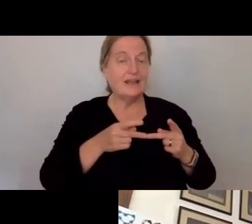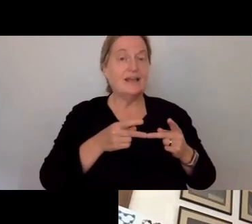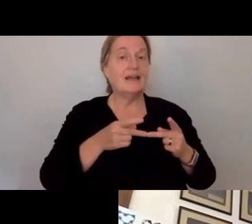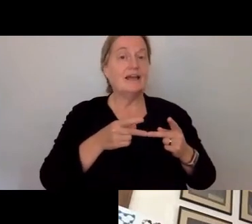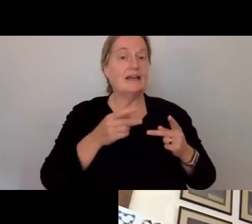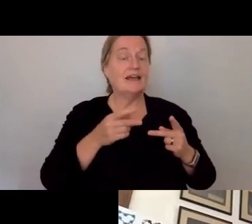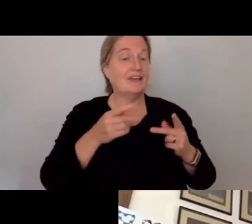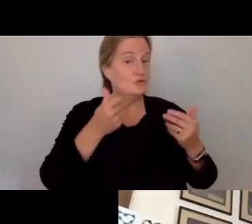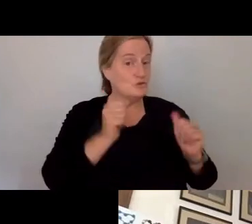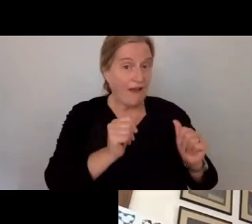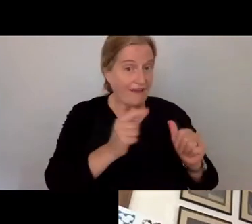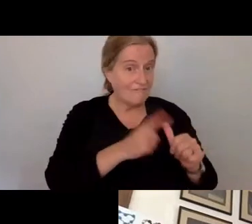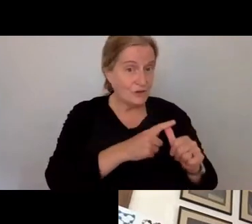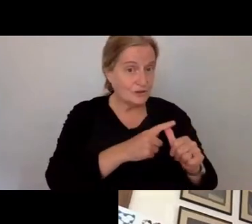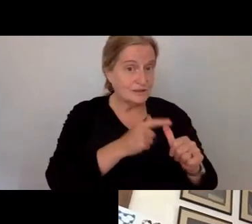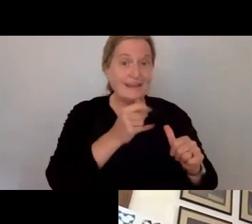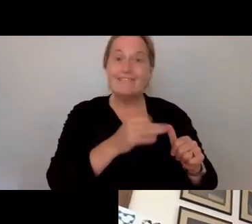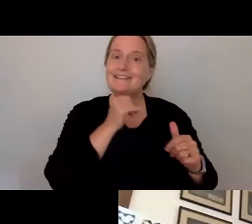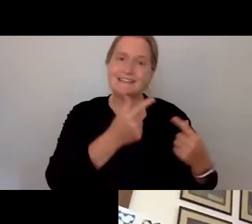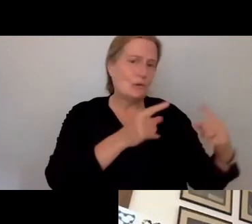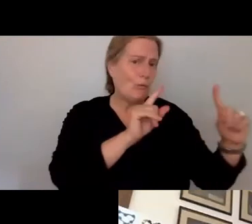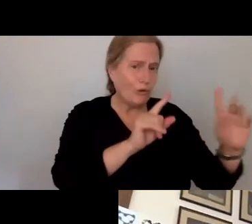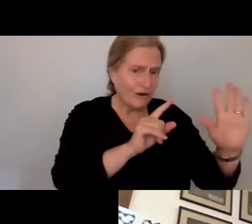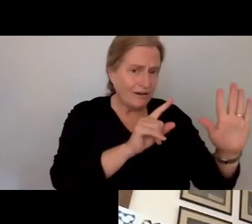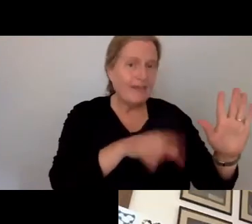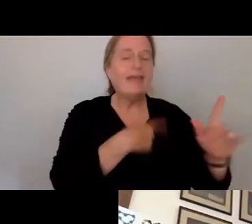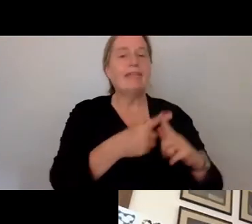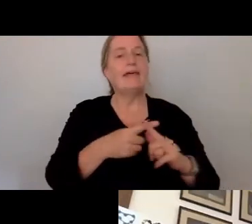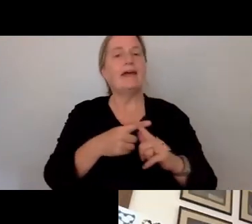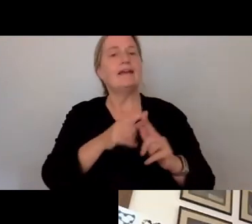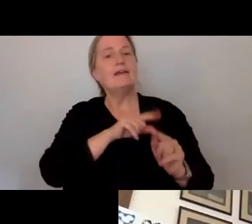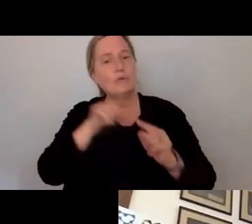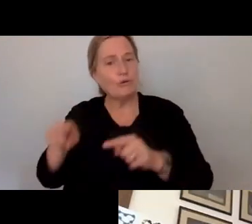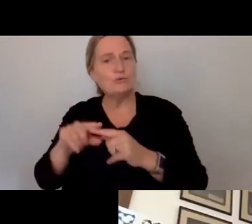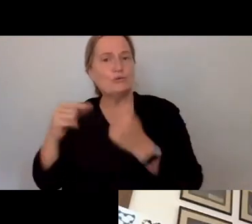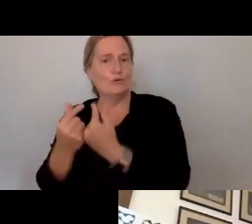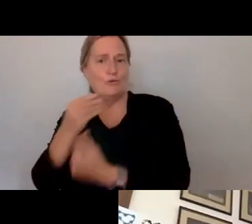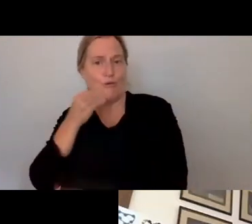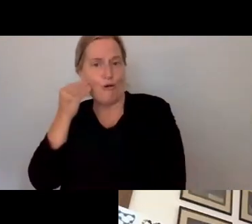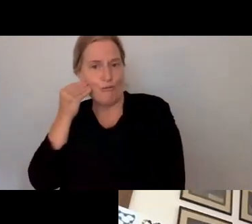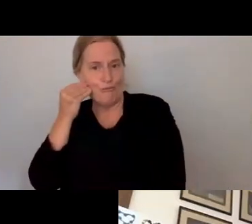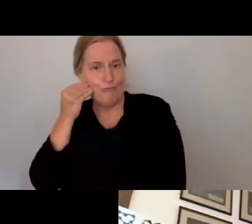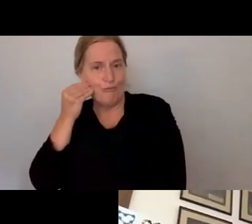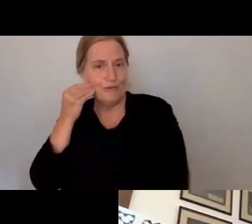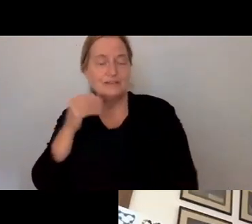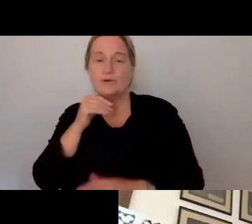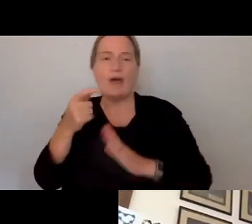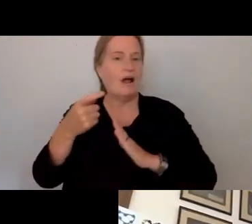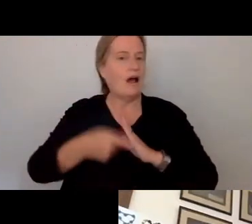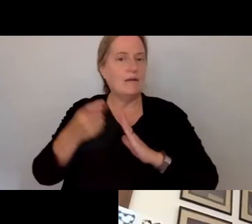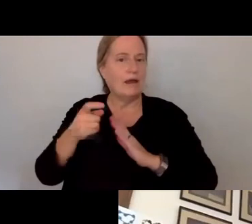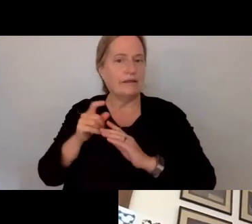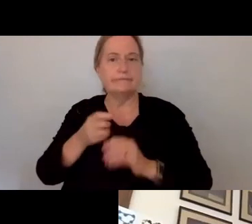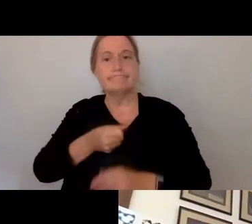setting is you're not going to be in a group home. The default setting is you're not going to go to a DTNH, although we need to keep those open, and I'm sure we'll bring that up